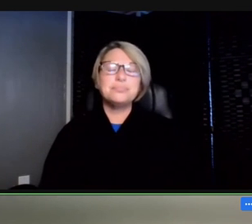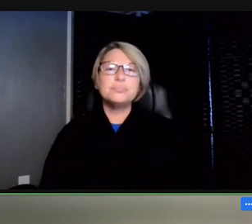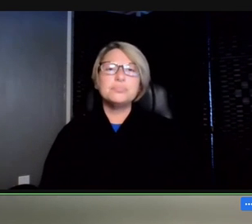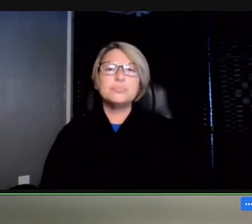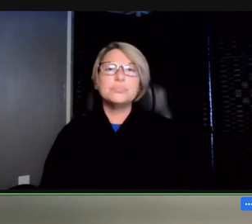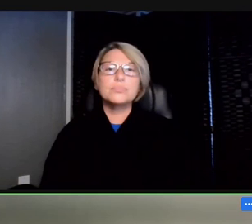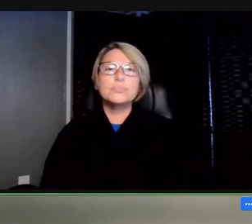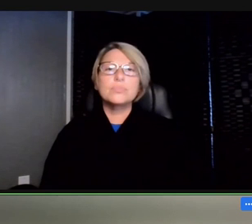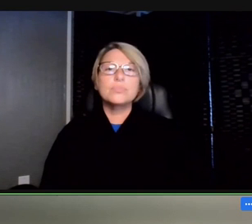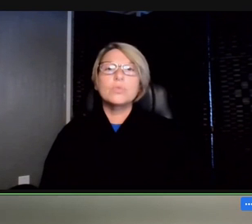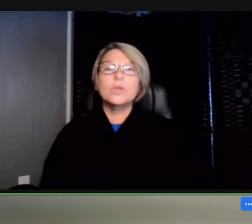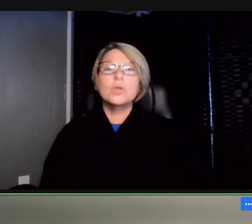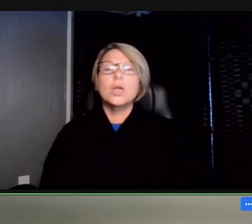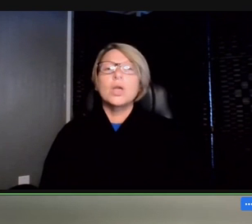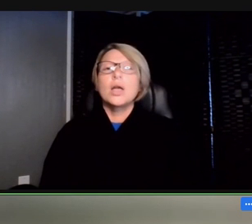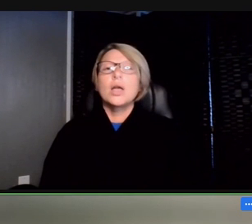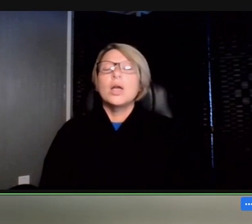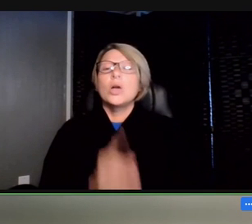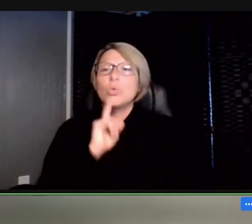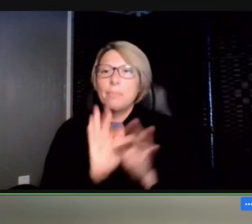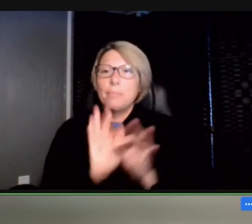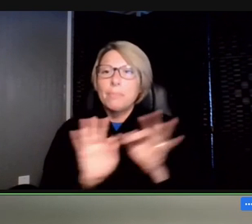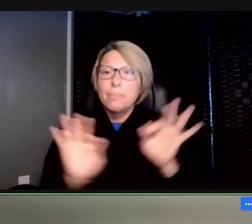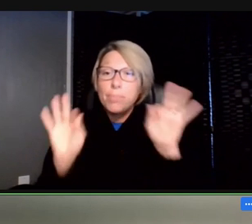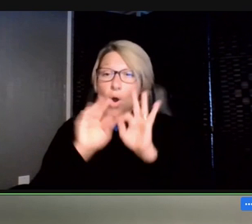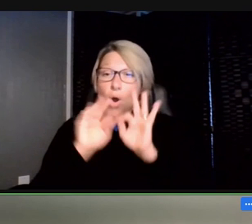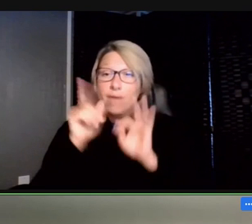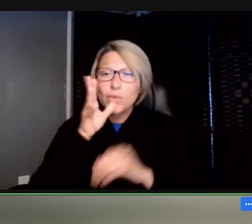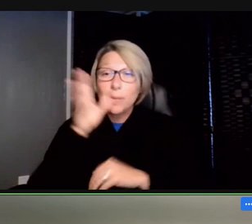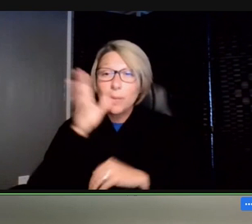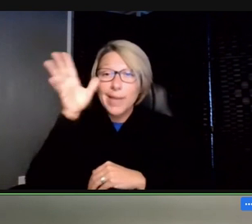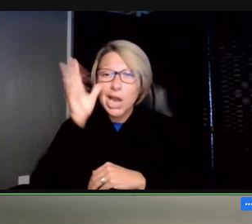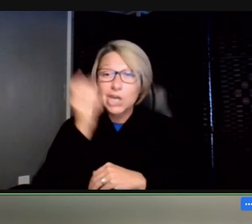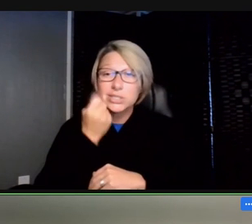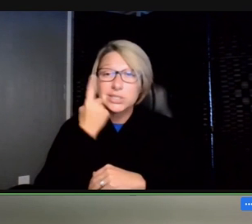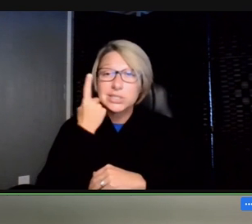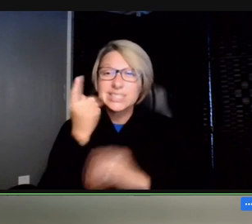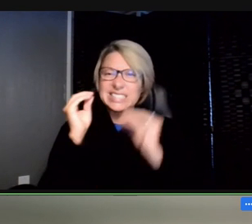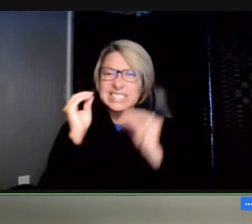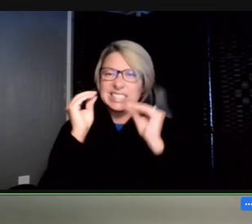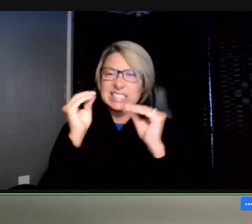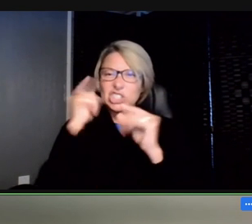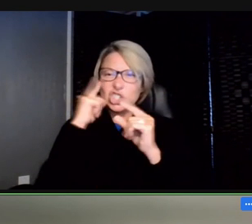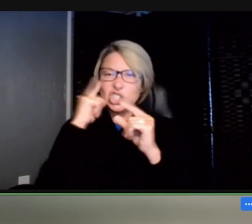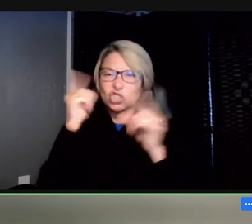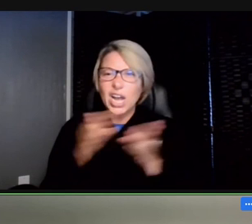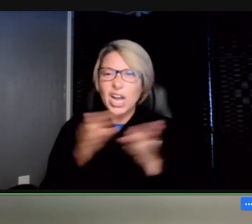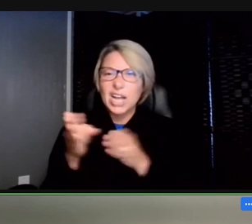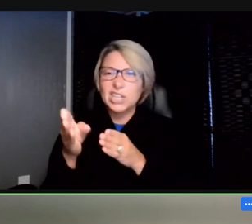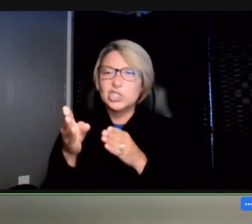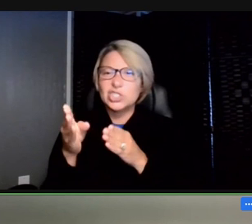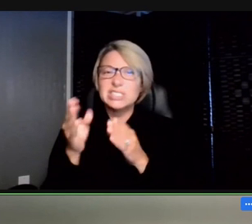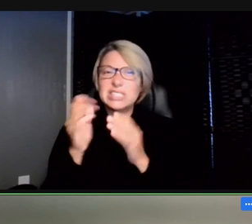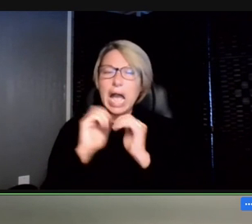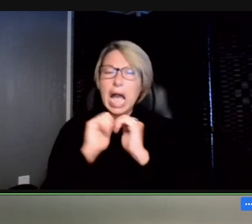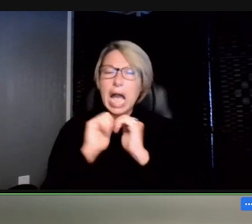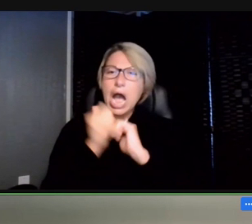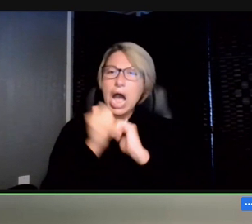parents can take away is teaching strategies. How does your child